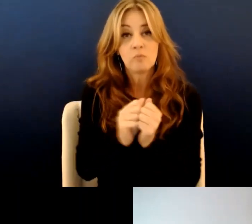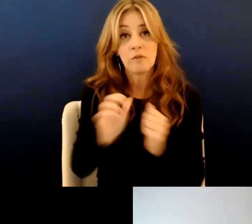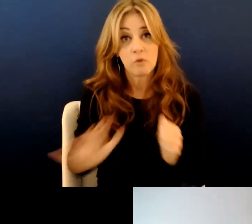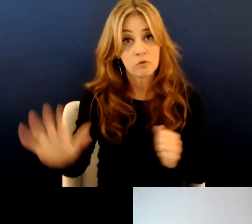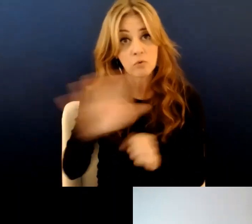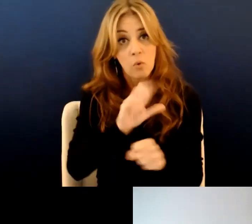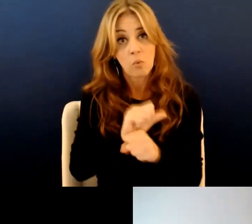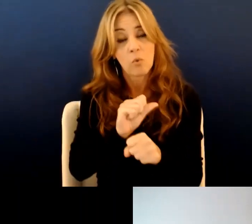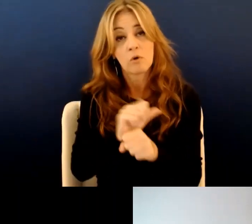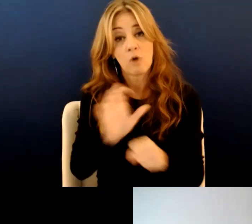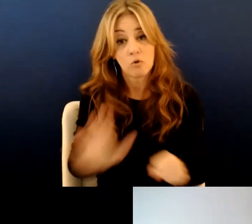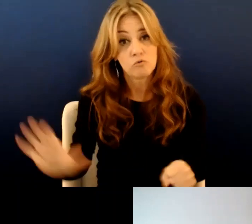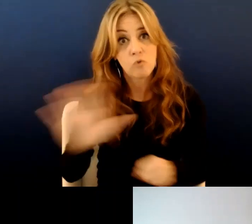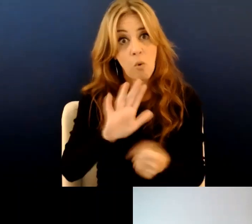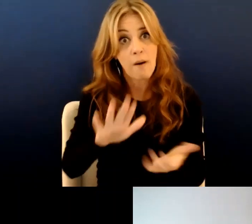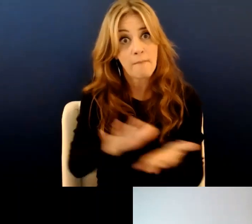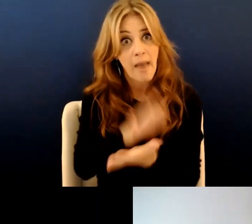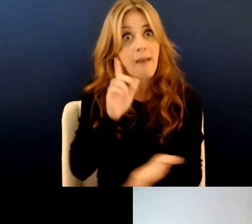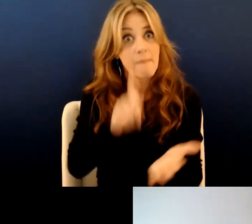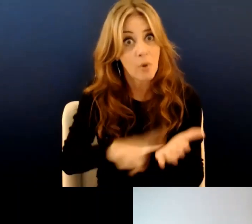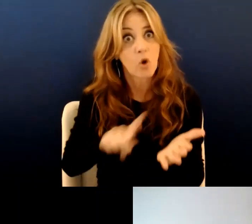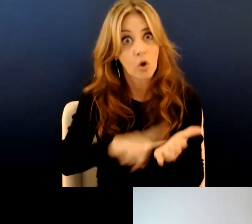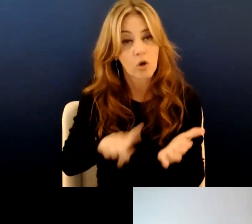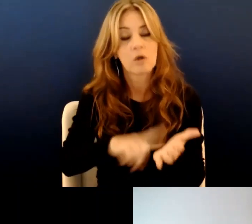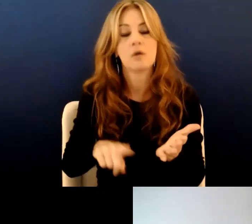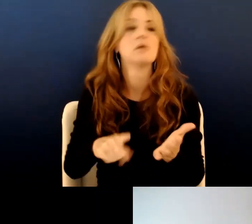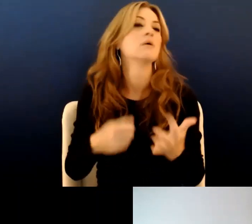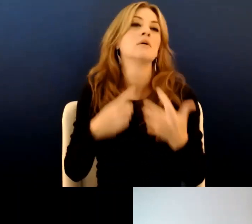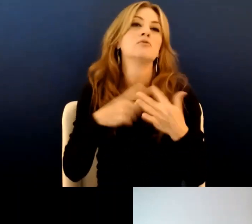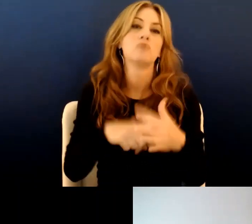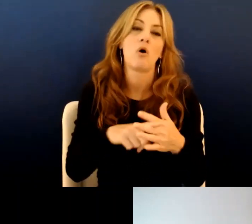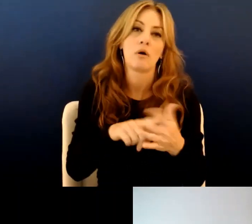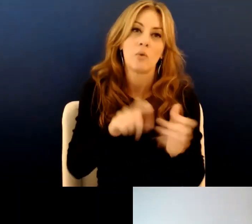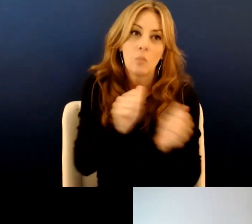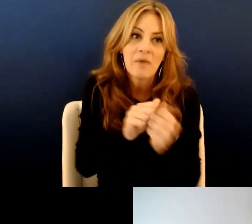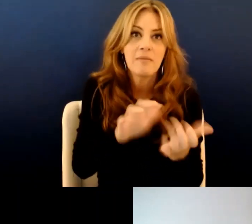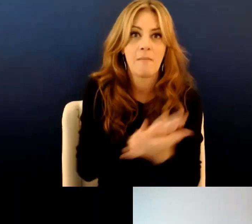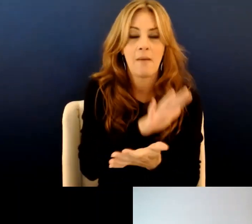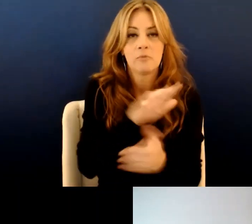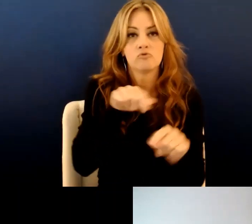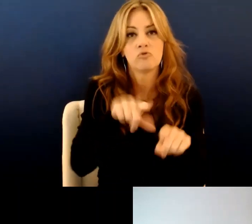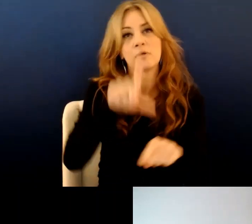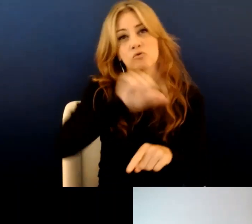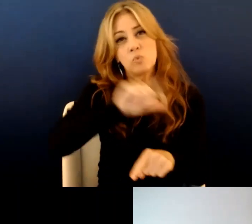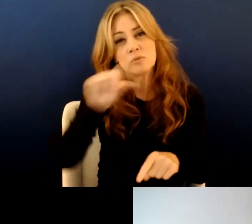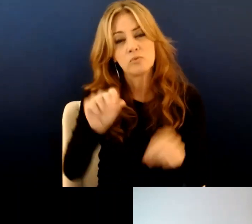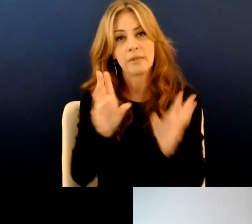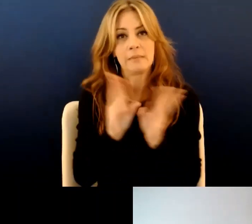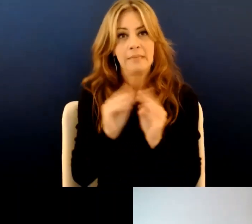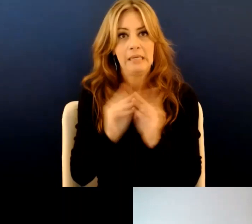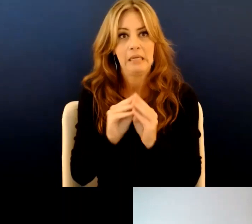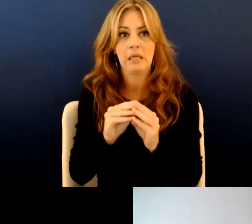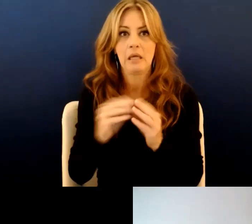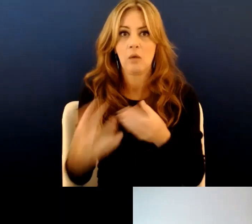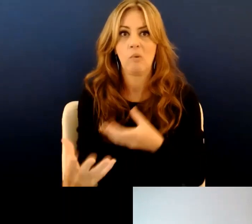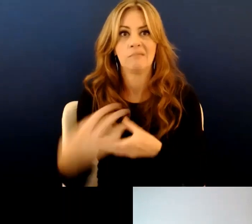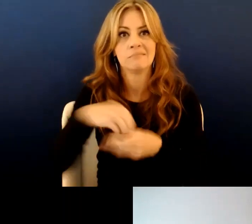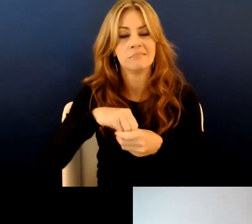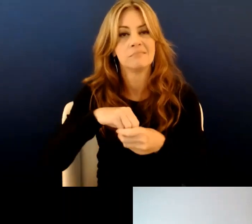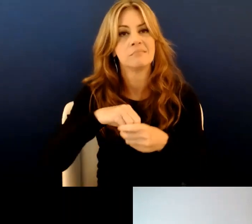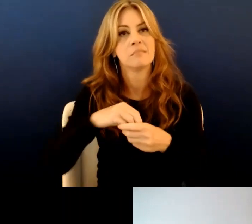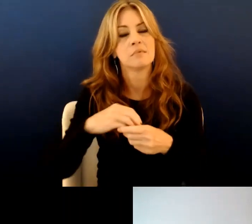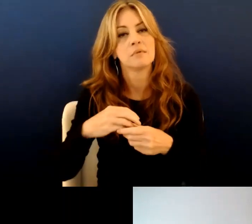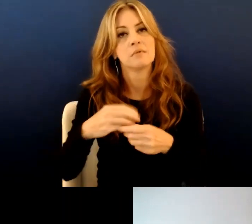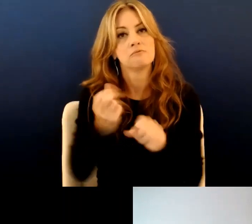your papers, starting with the papers for our 2020 meeting, can engage in creating